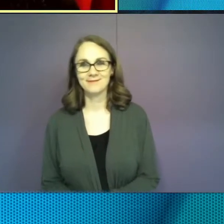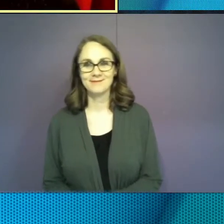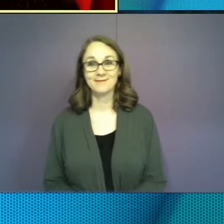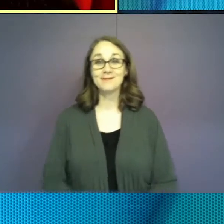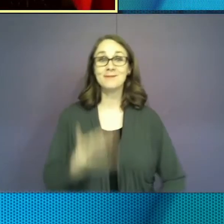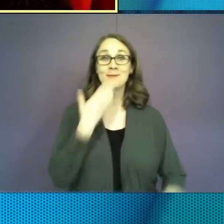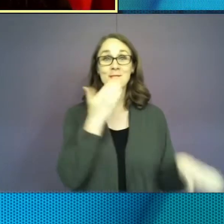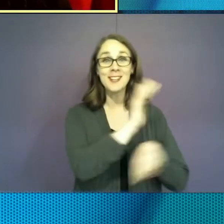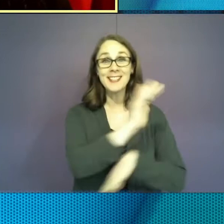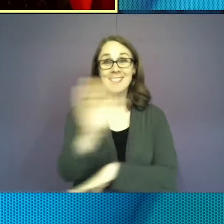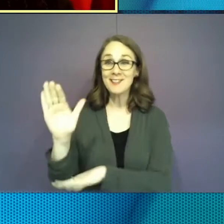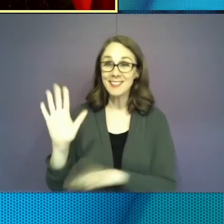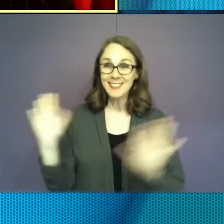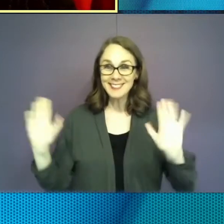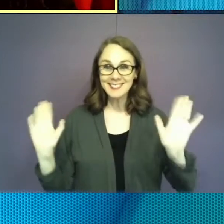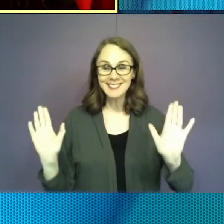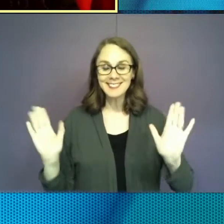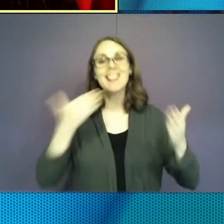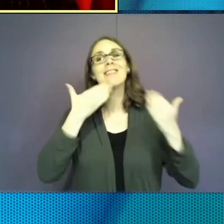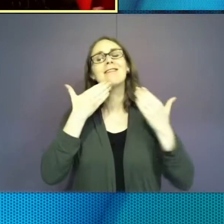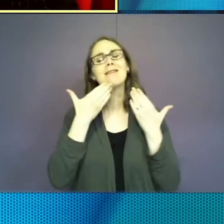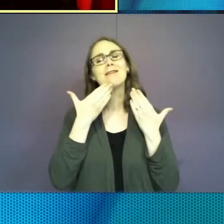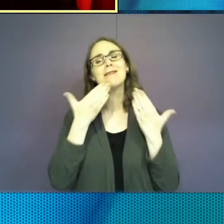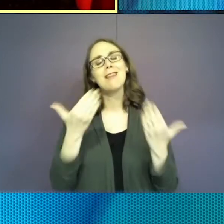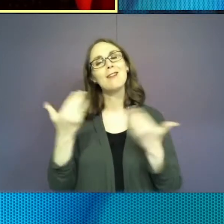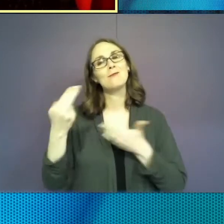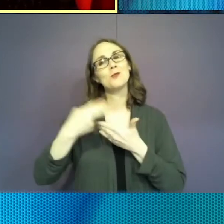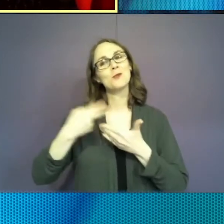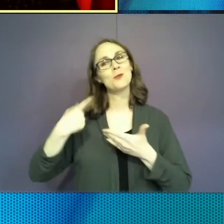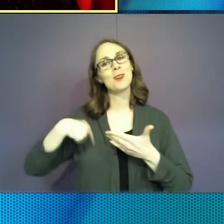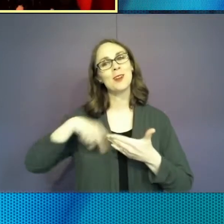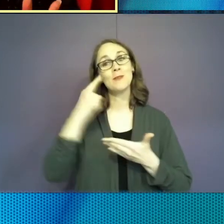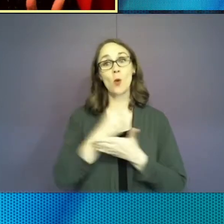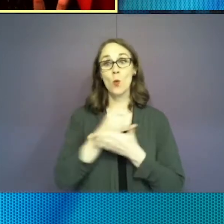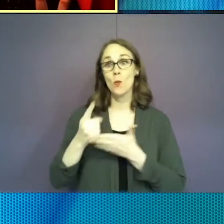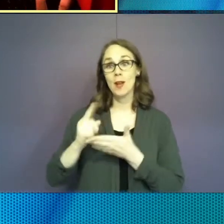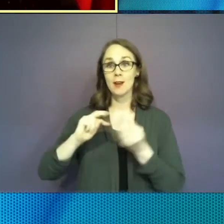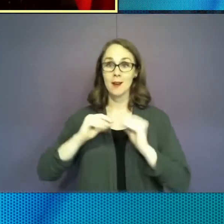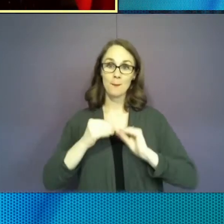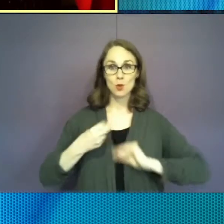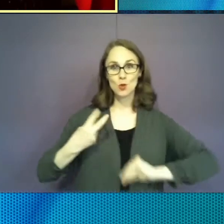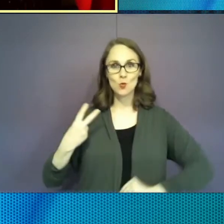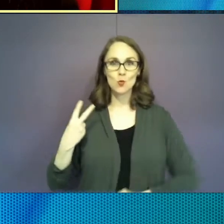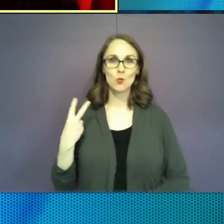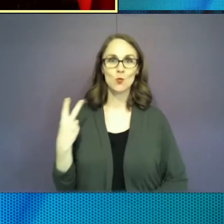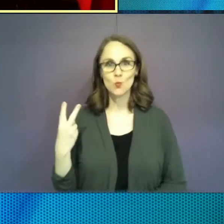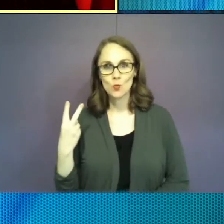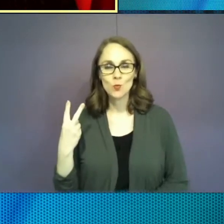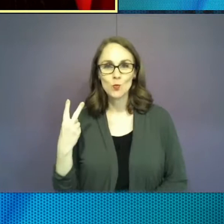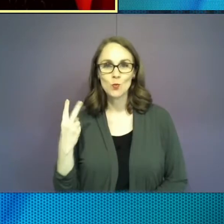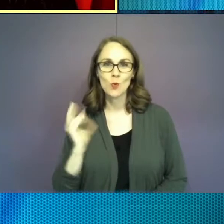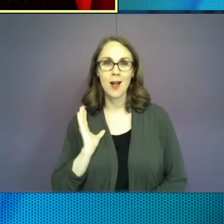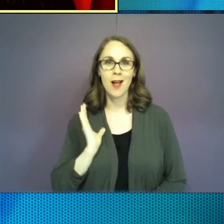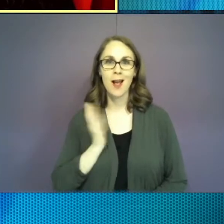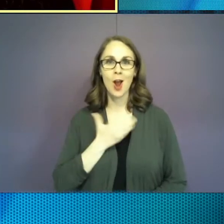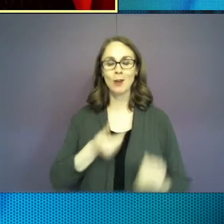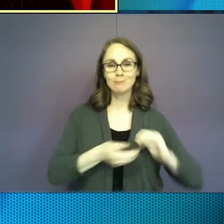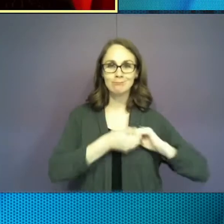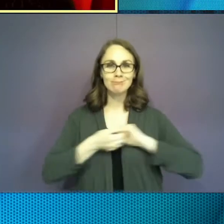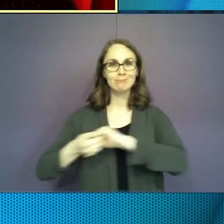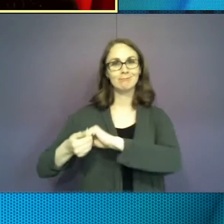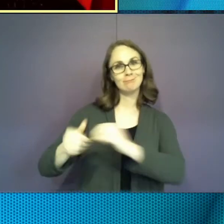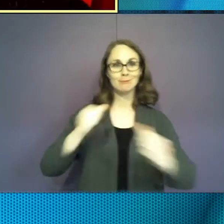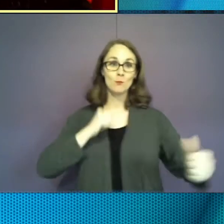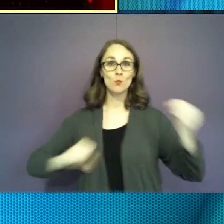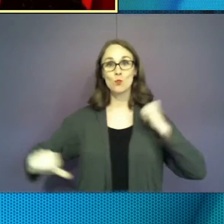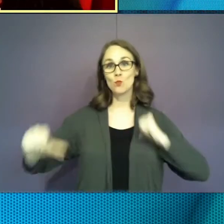Good evening. Thank you for joining us for week number 2 of our collaborative